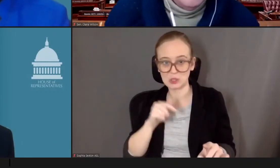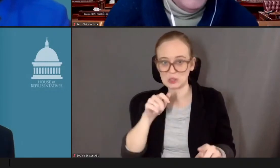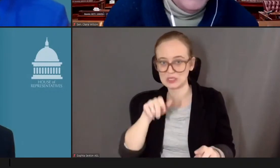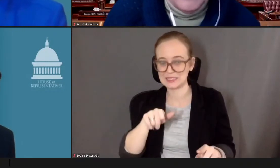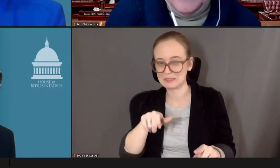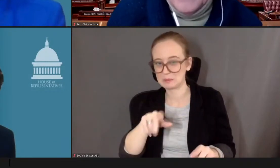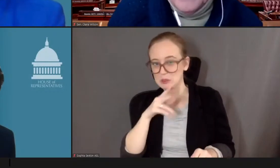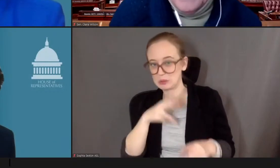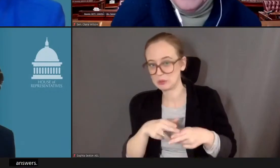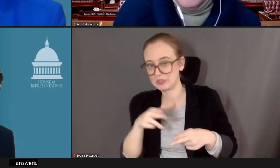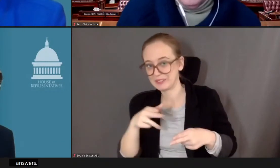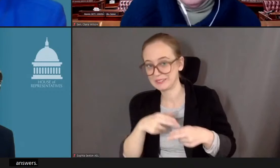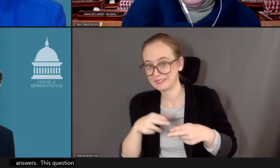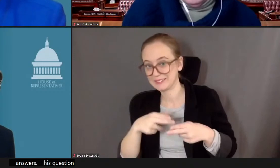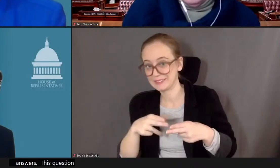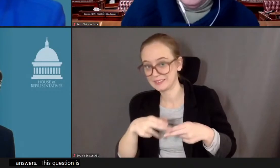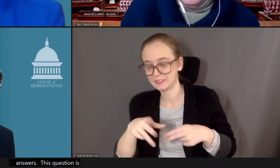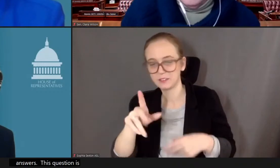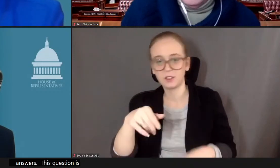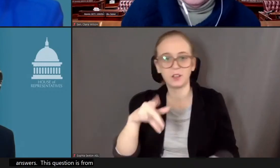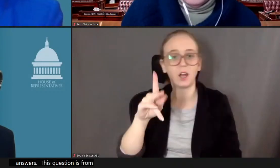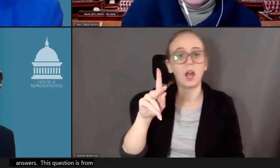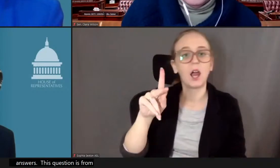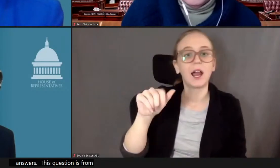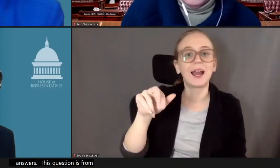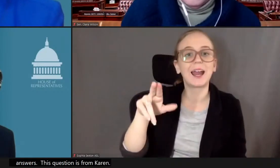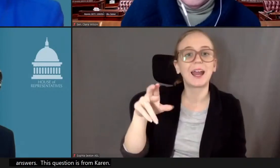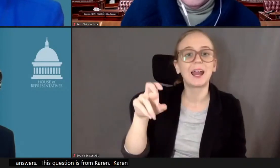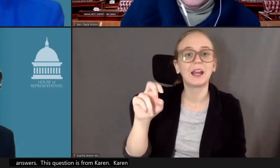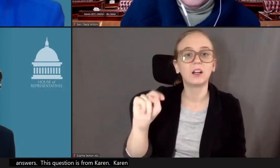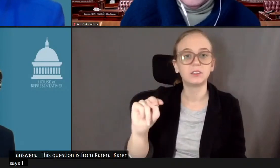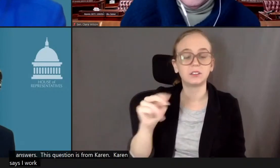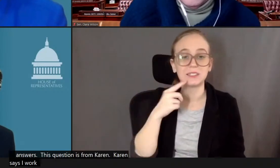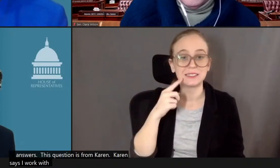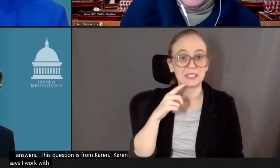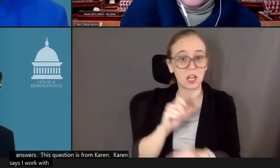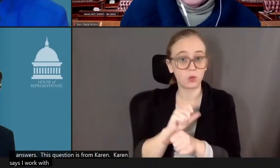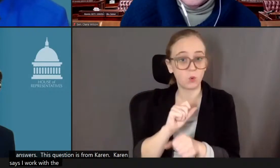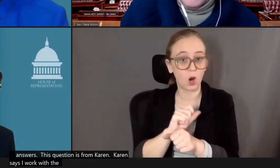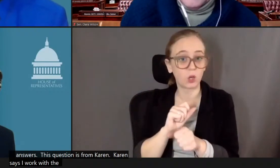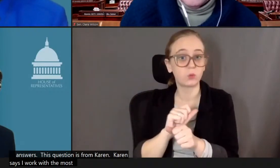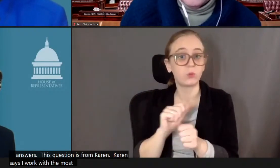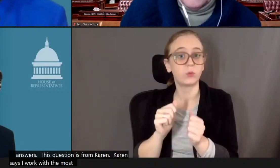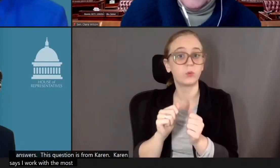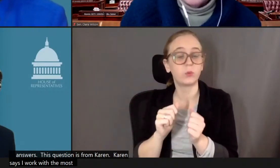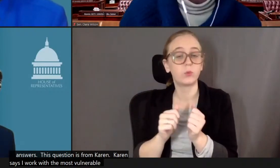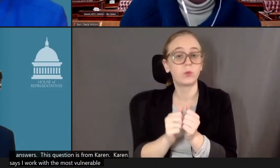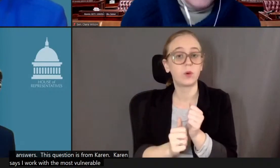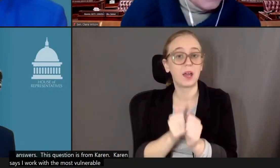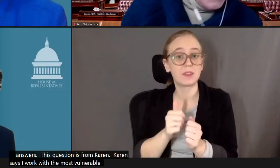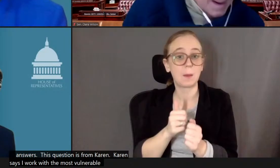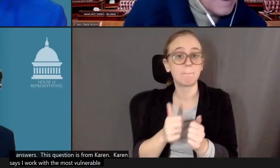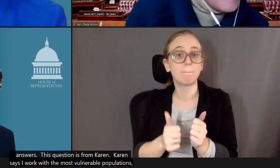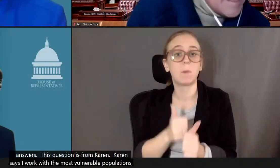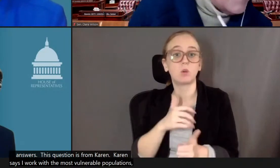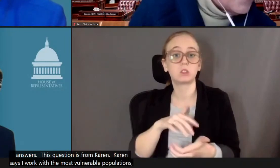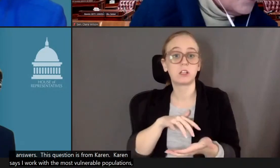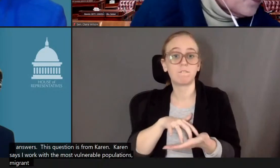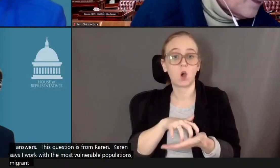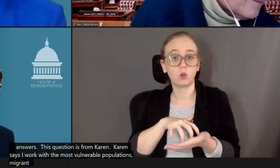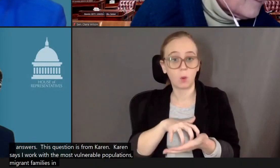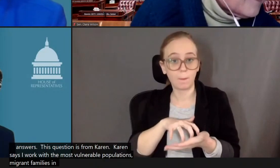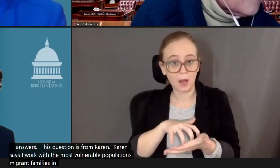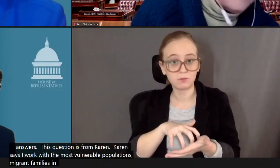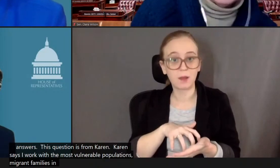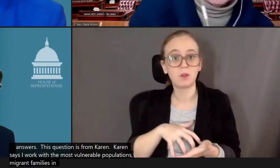This question is from Karen. Karen says, I work with the most vulnerable populations, migrant families in King County. Many are